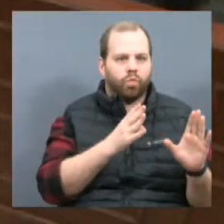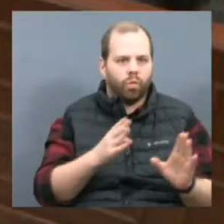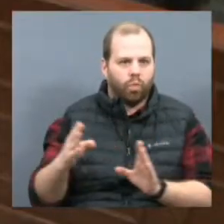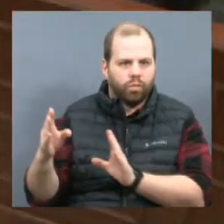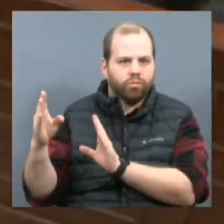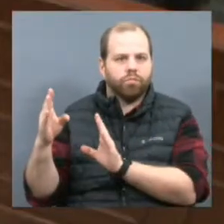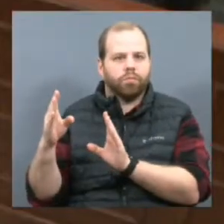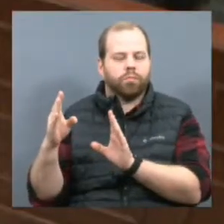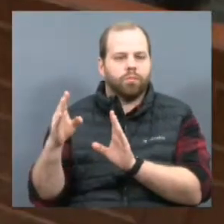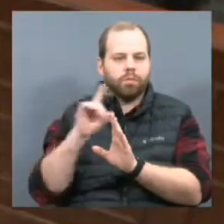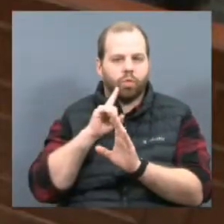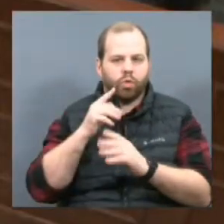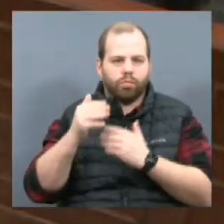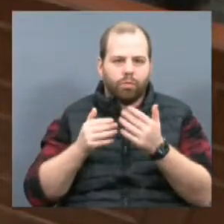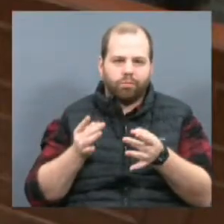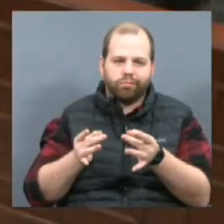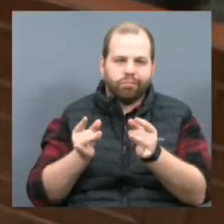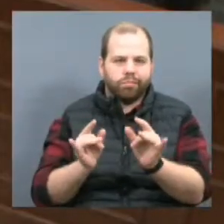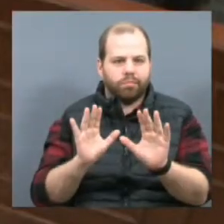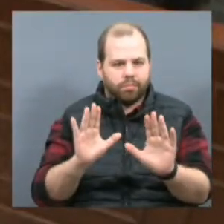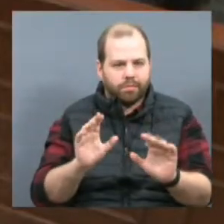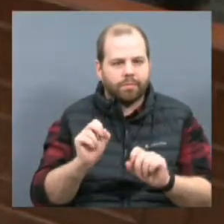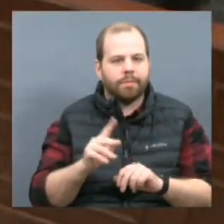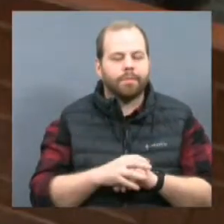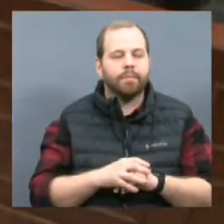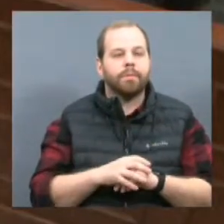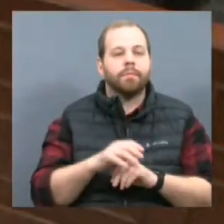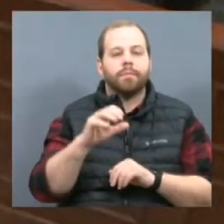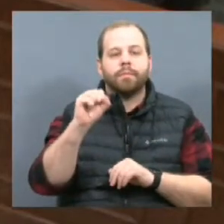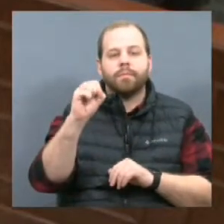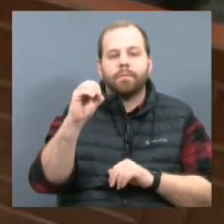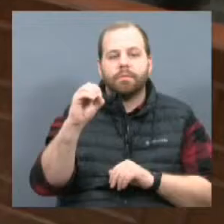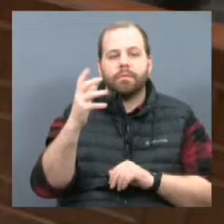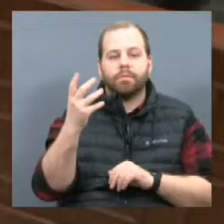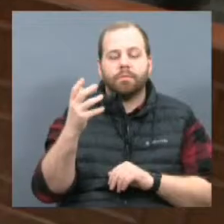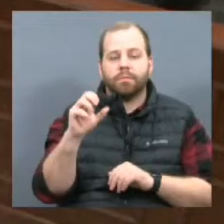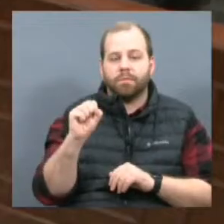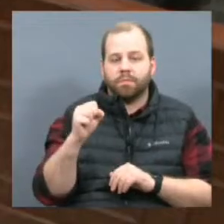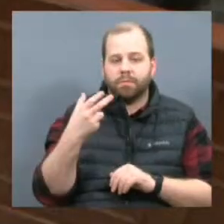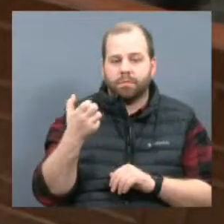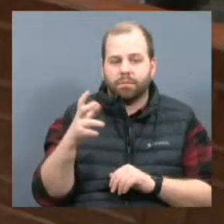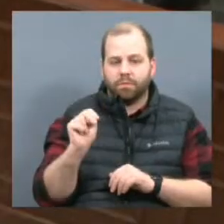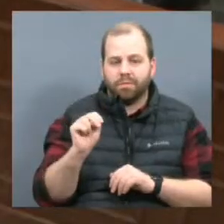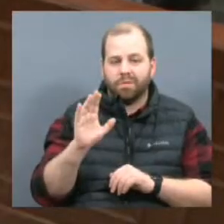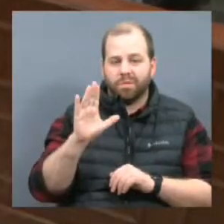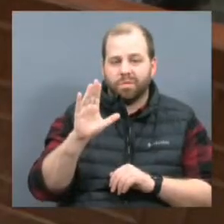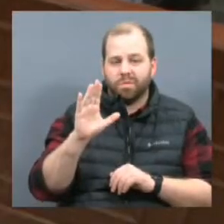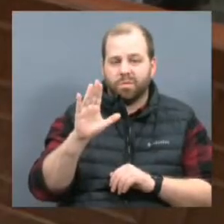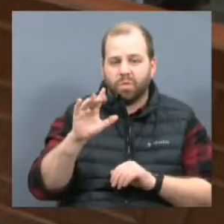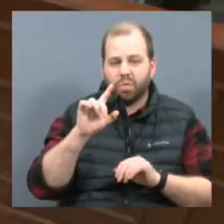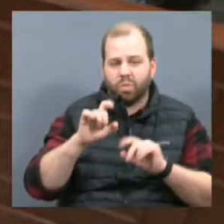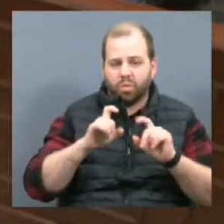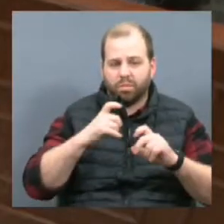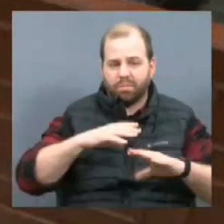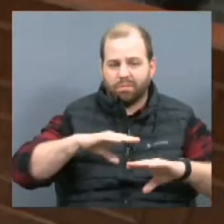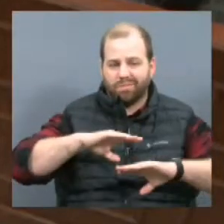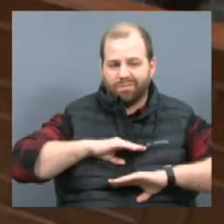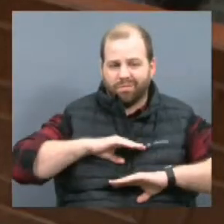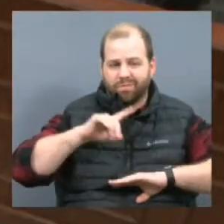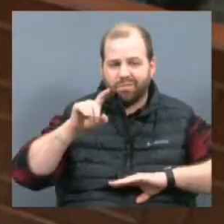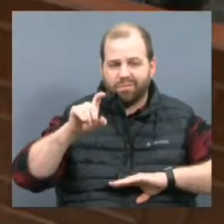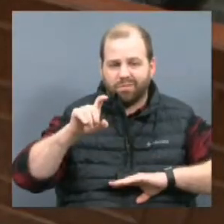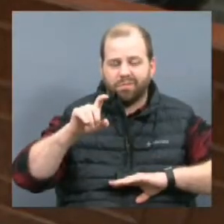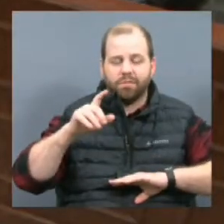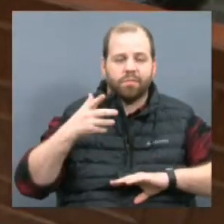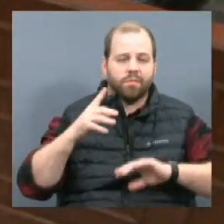the process flowing smoothly. So, Sean, did you get your question answered as far as did Torrance answer yours, as far